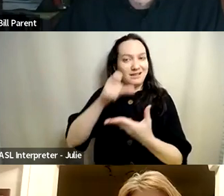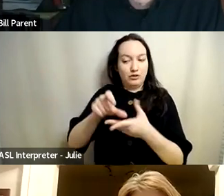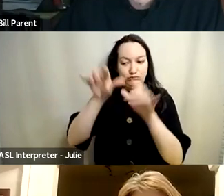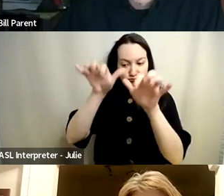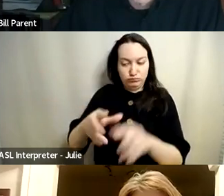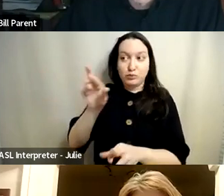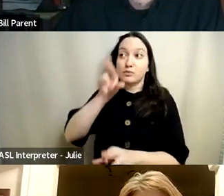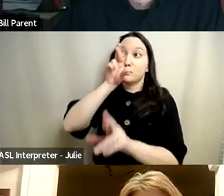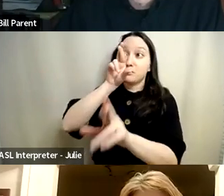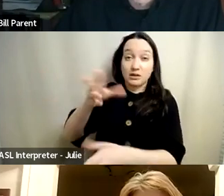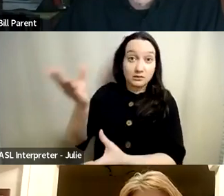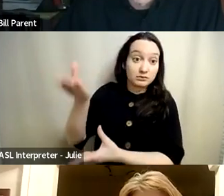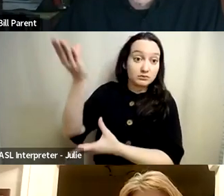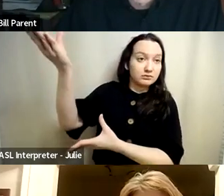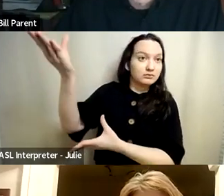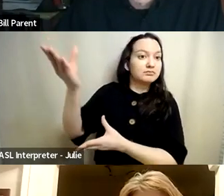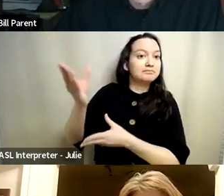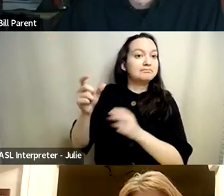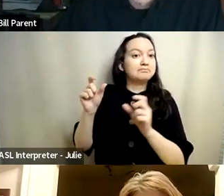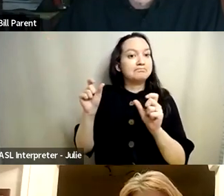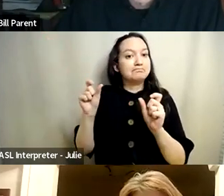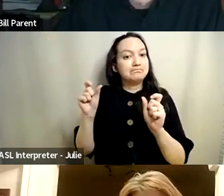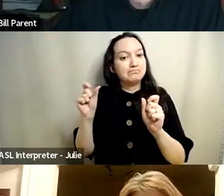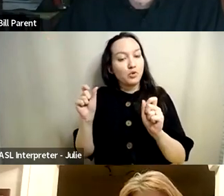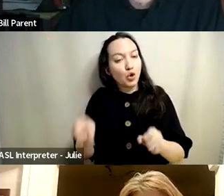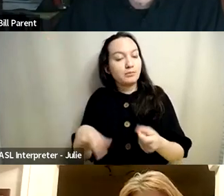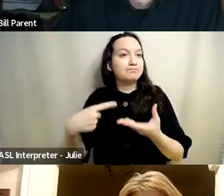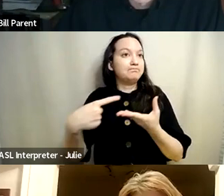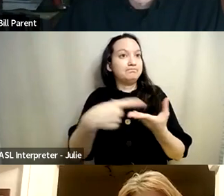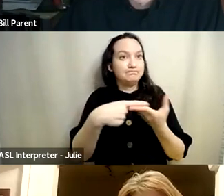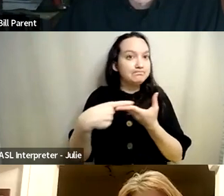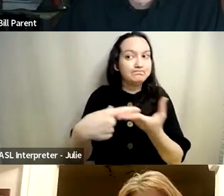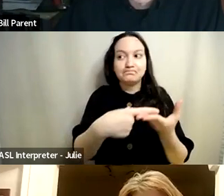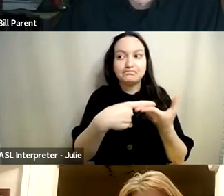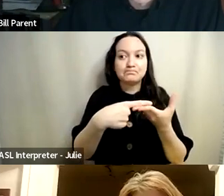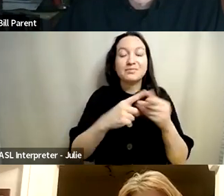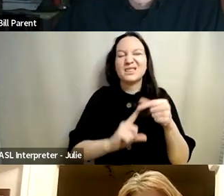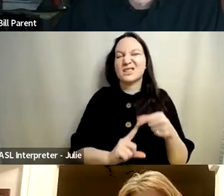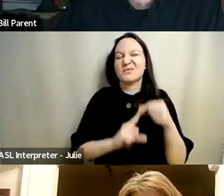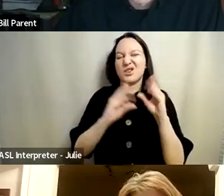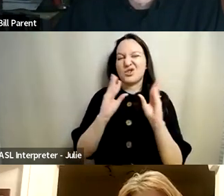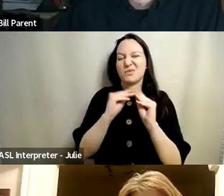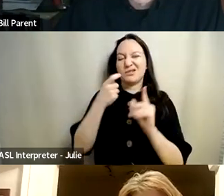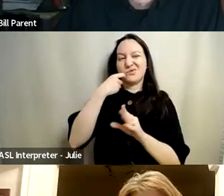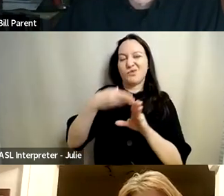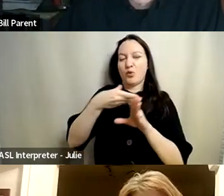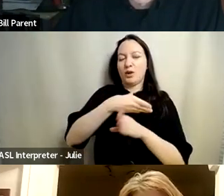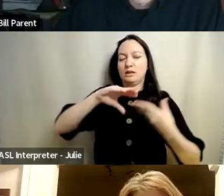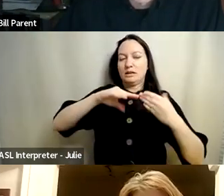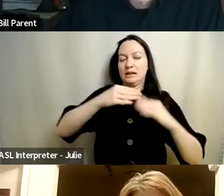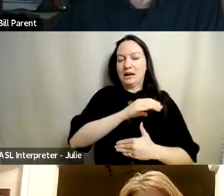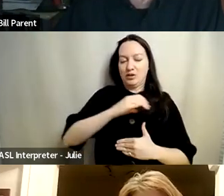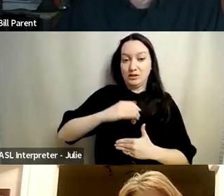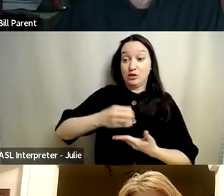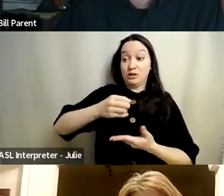response. We could then discuss having a special meeting right before the city council to approve